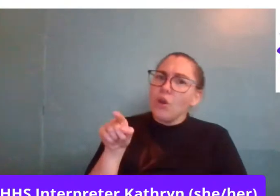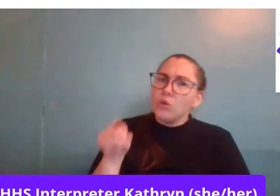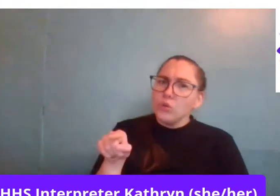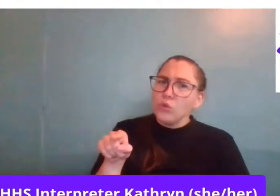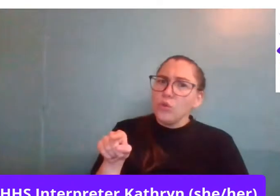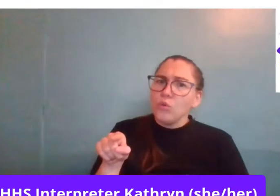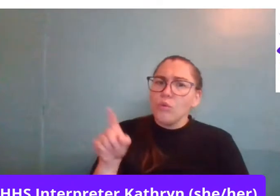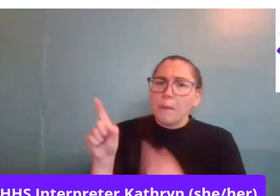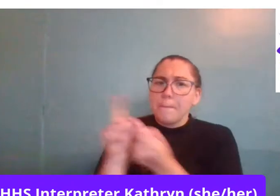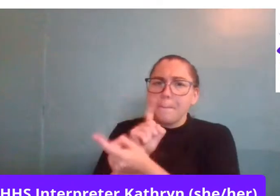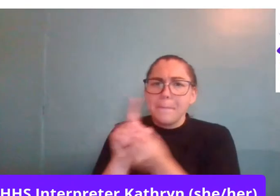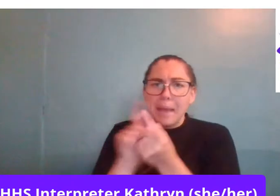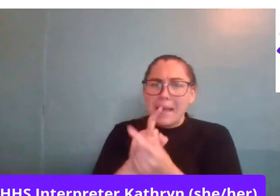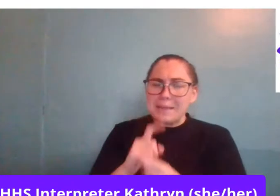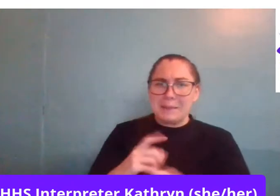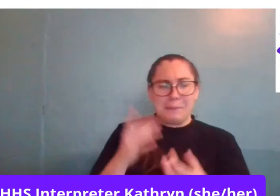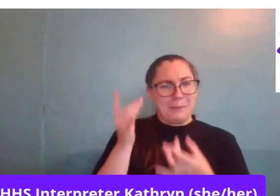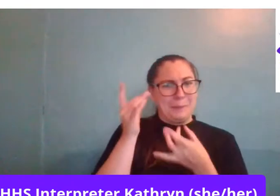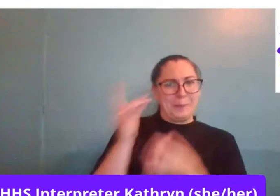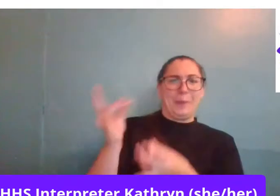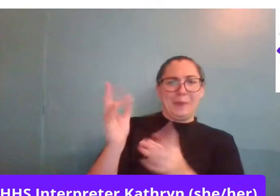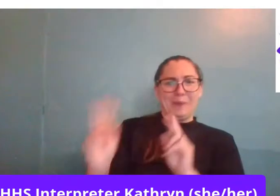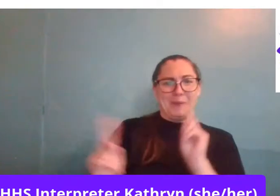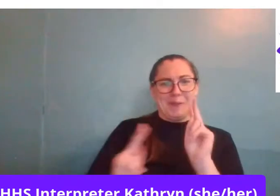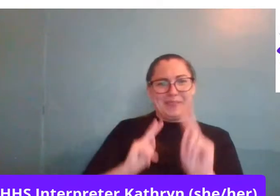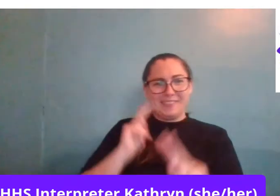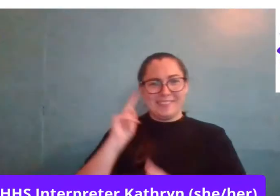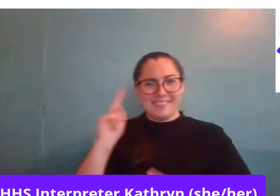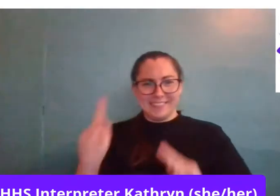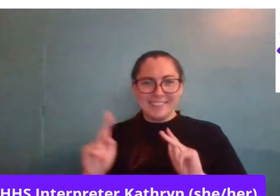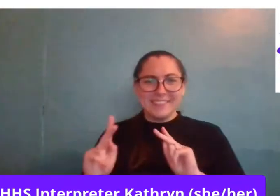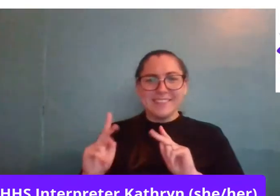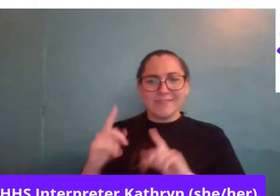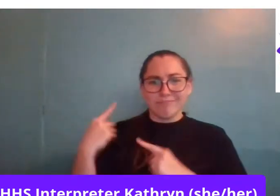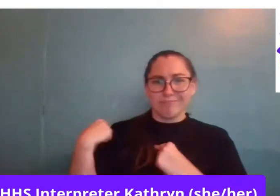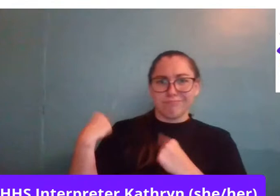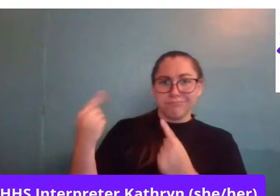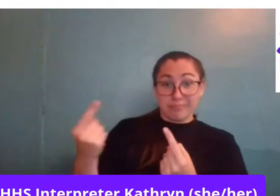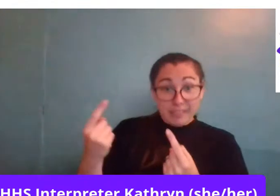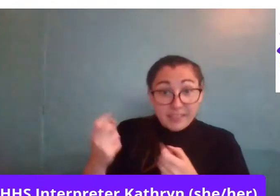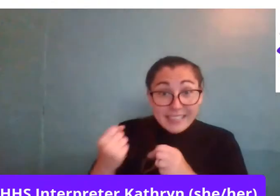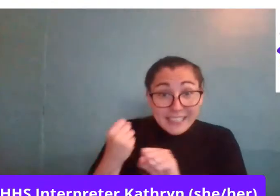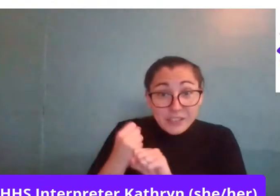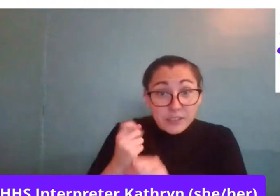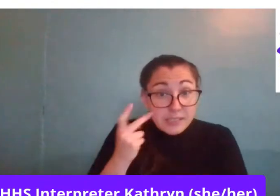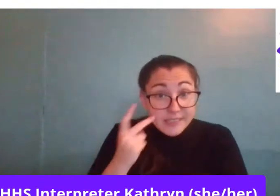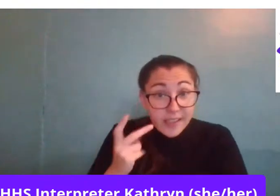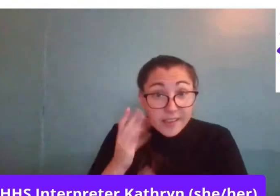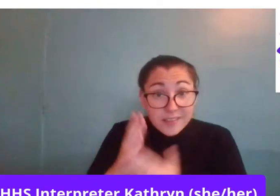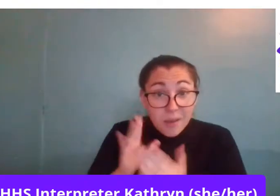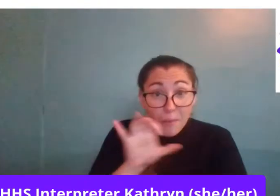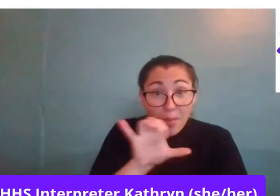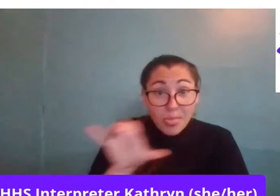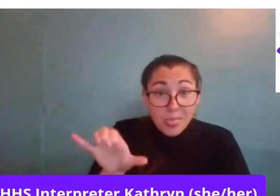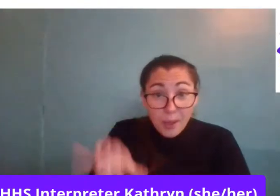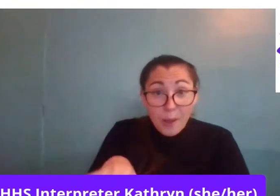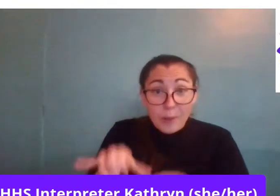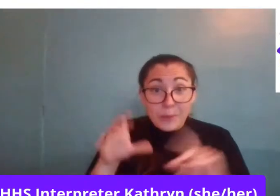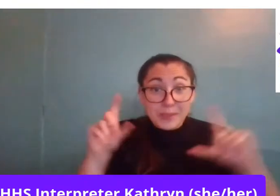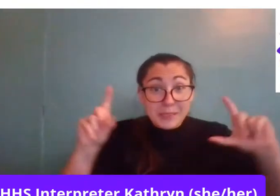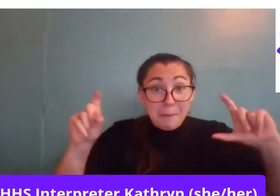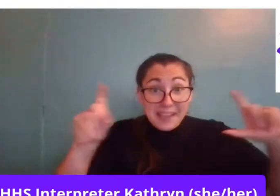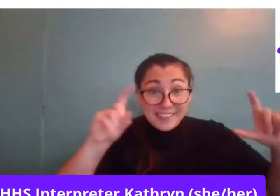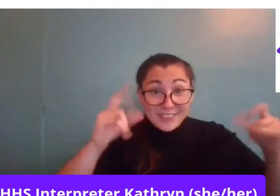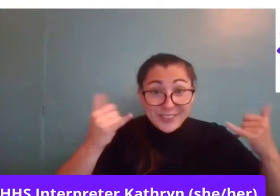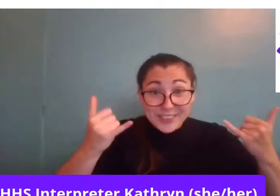pretty auspicious folks over the years. So will we get to see some of those pictures on tonight?